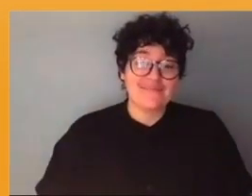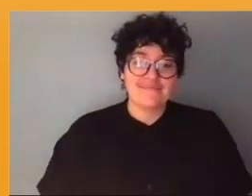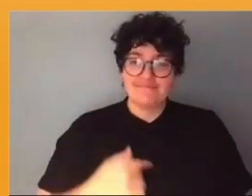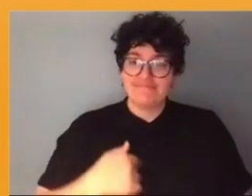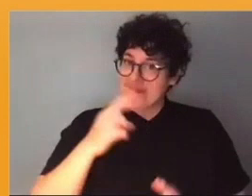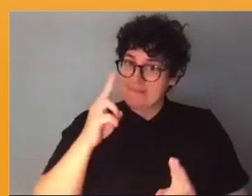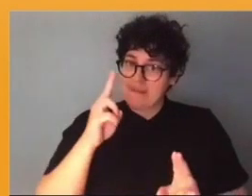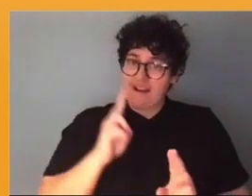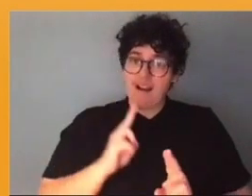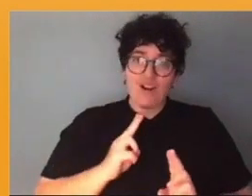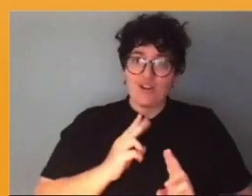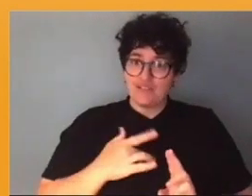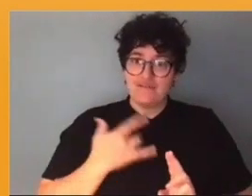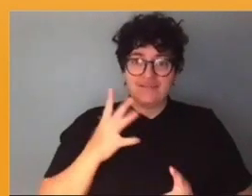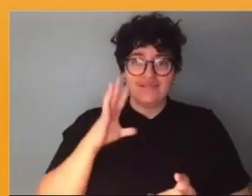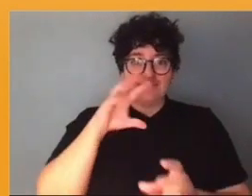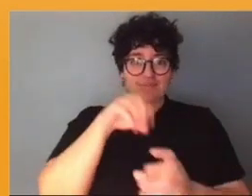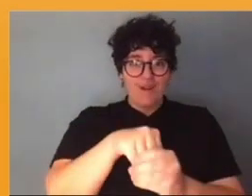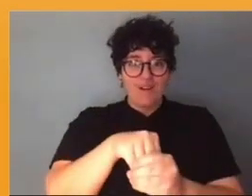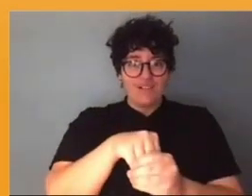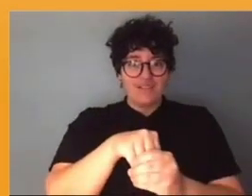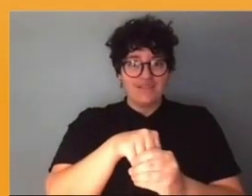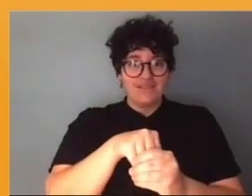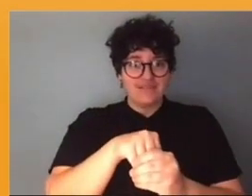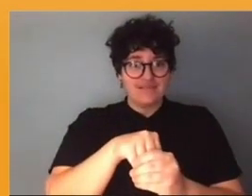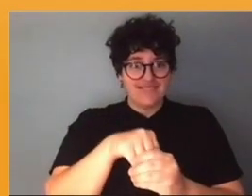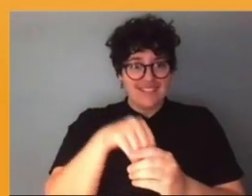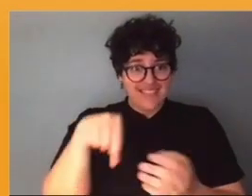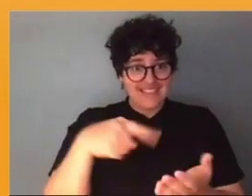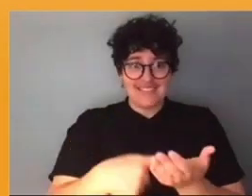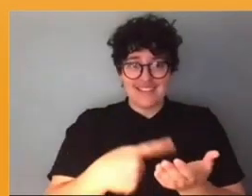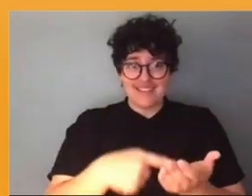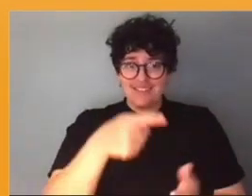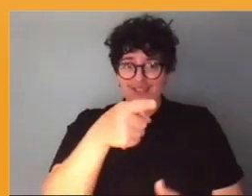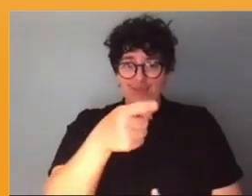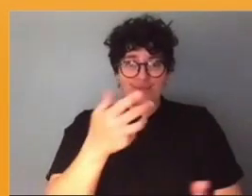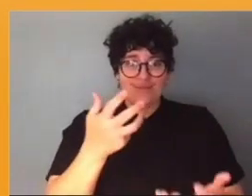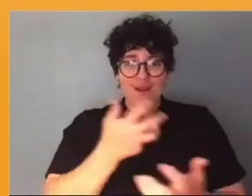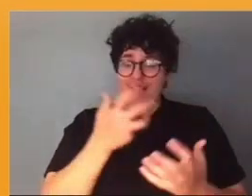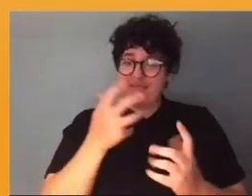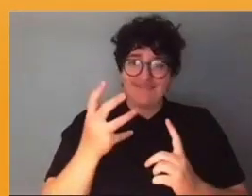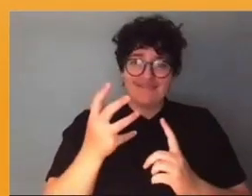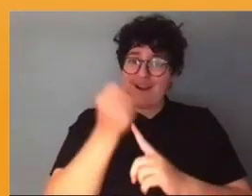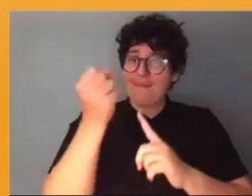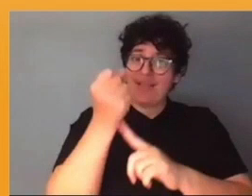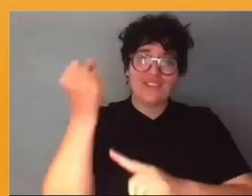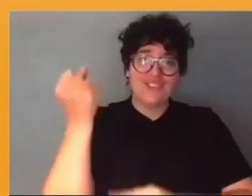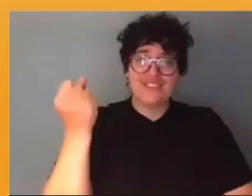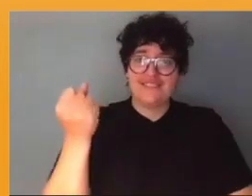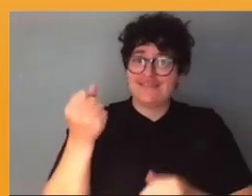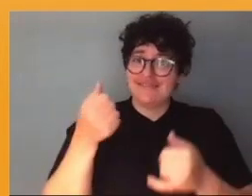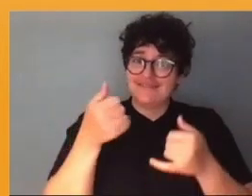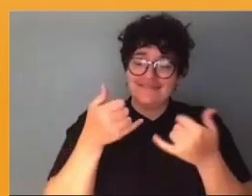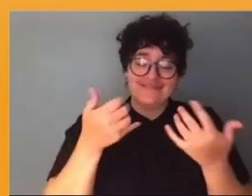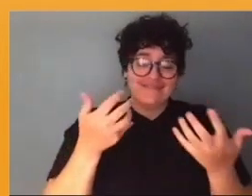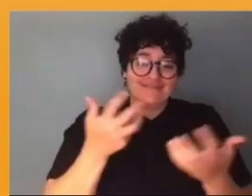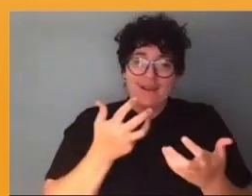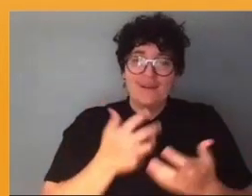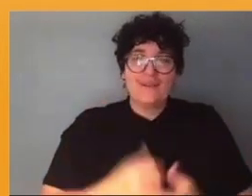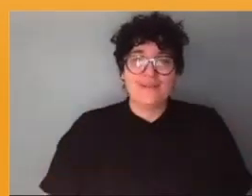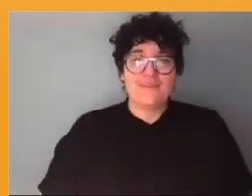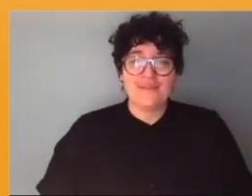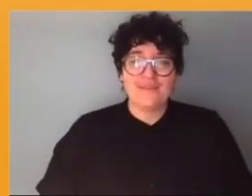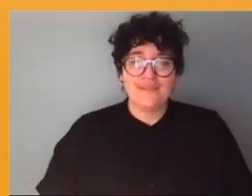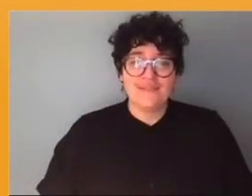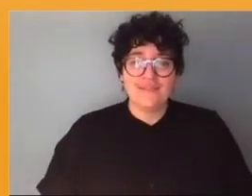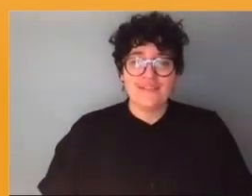part of this discussion with somebody as accomplished as you. And, you know, to look into these gestures, I